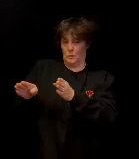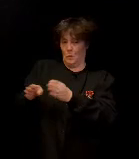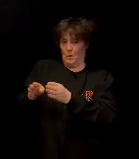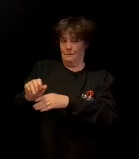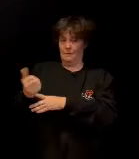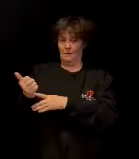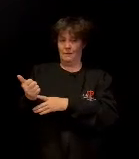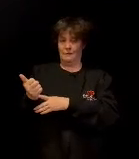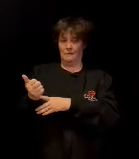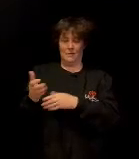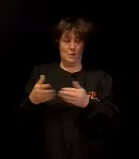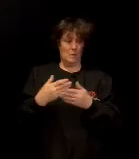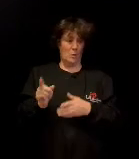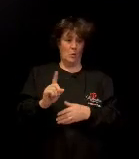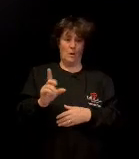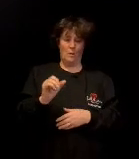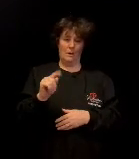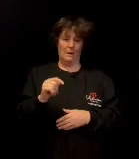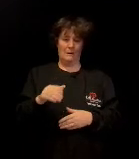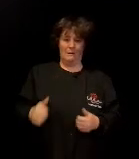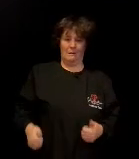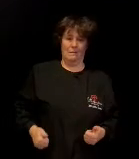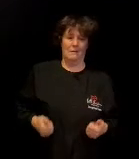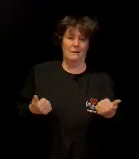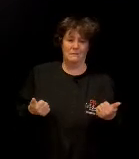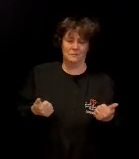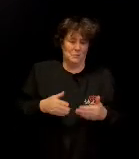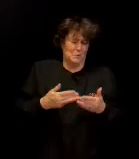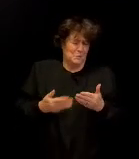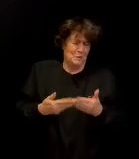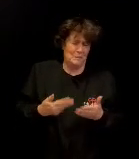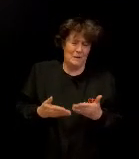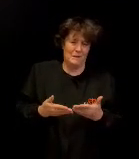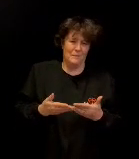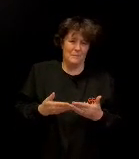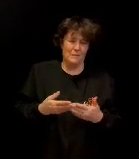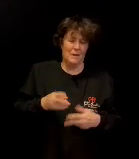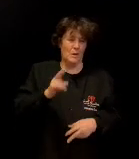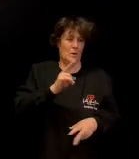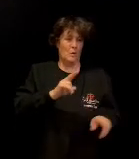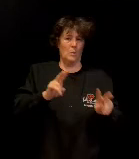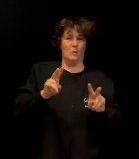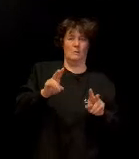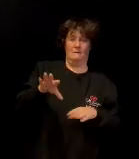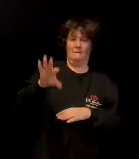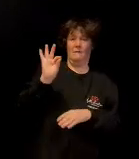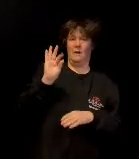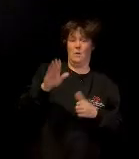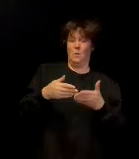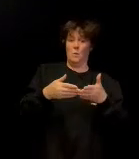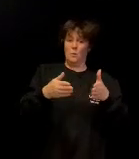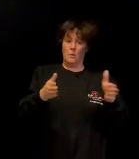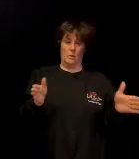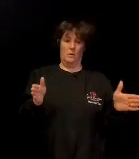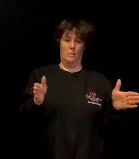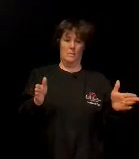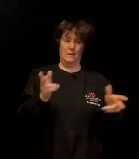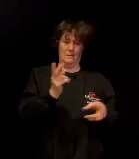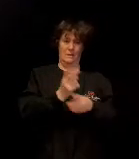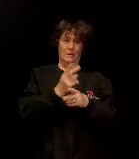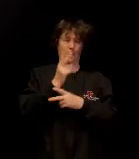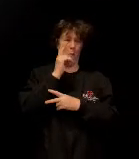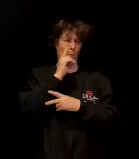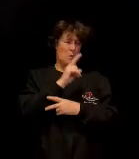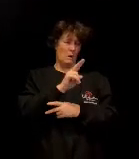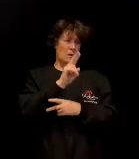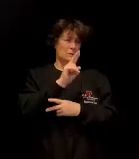matter where we are in our lives, right, no matter where we are, we need to look for the open door. Yeah. Just keep looking.